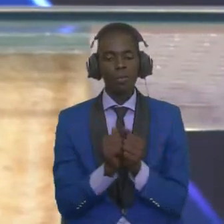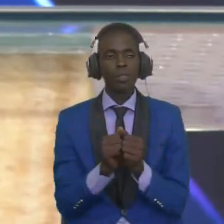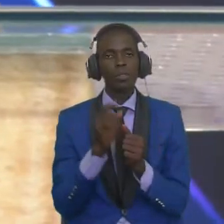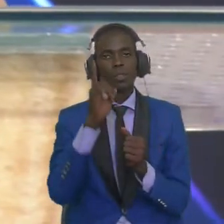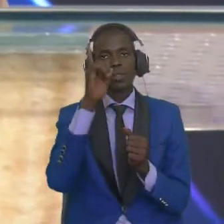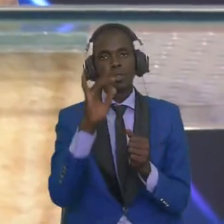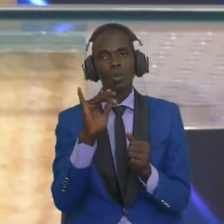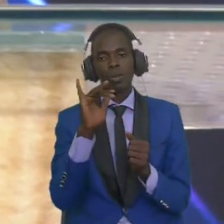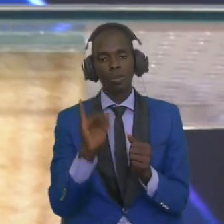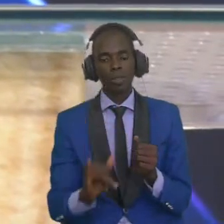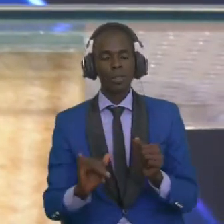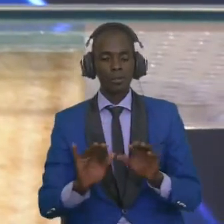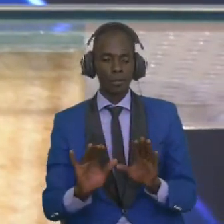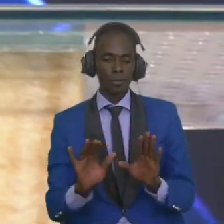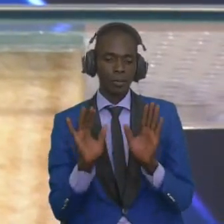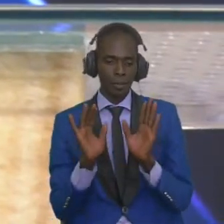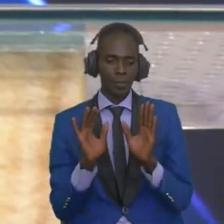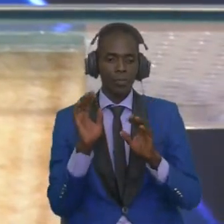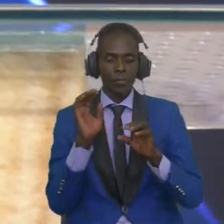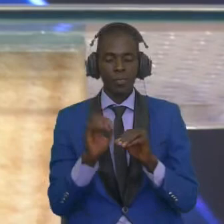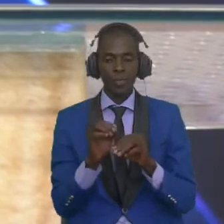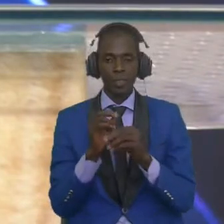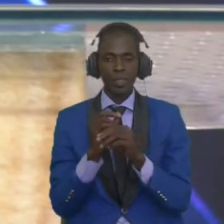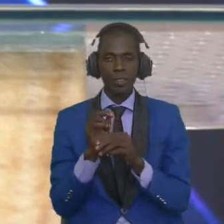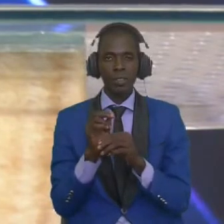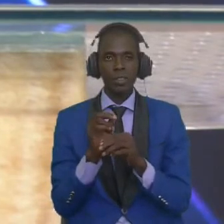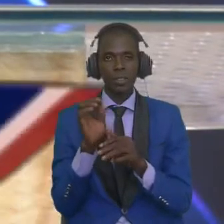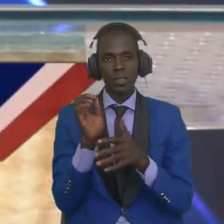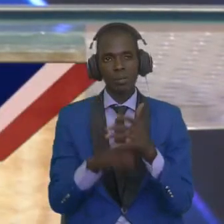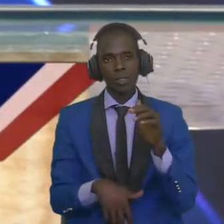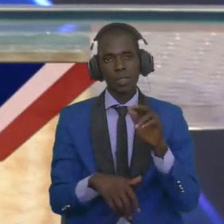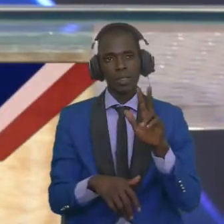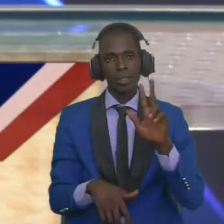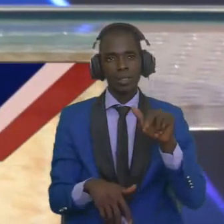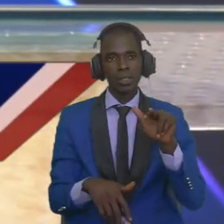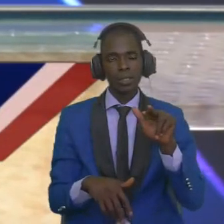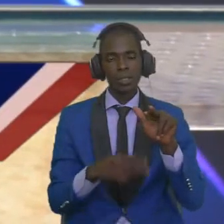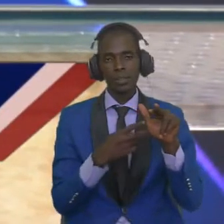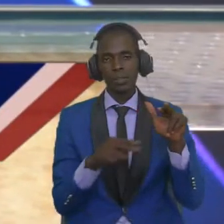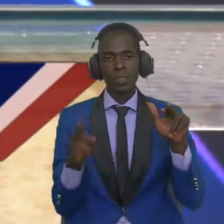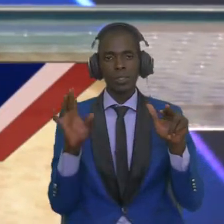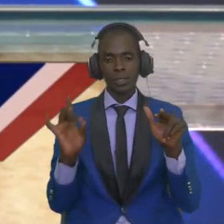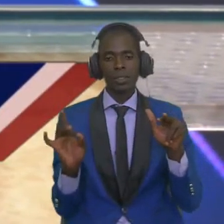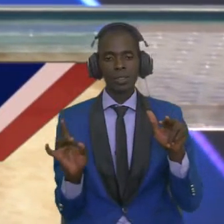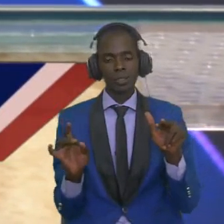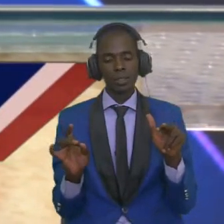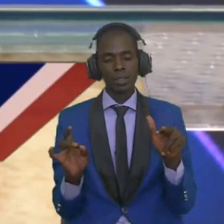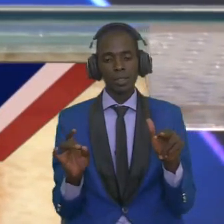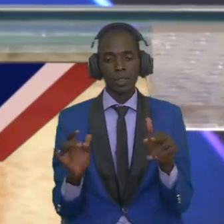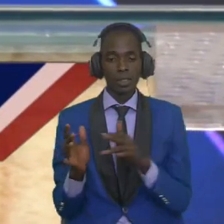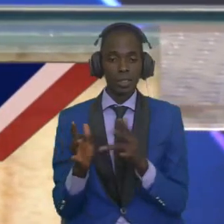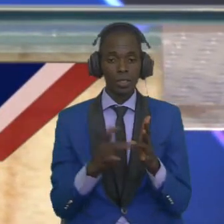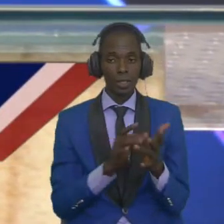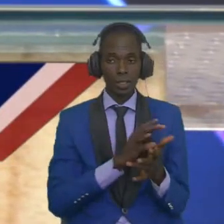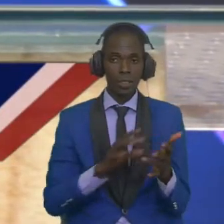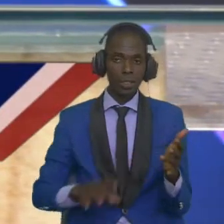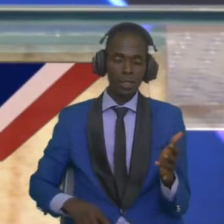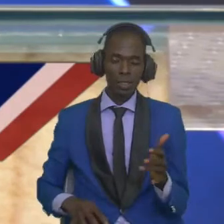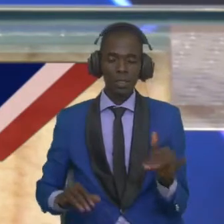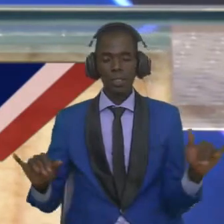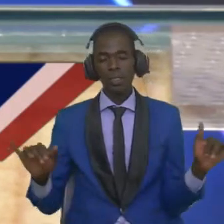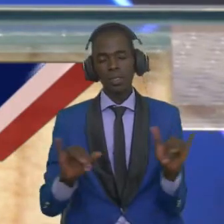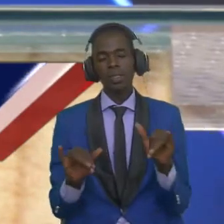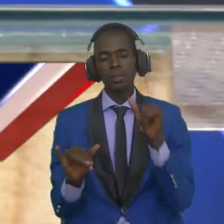fear. In chapter 13, verse 8, Jesus Christ, the same